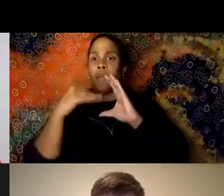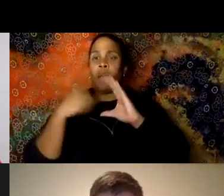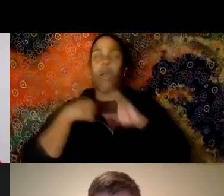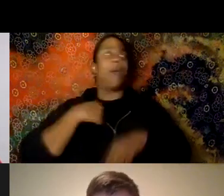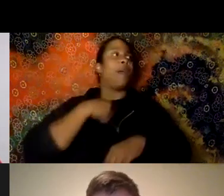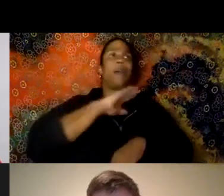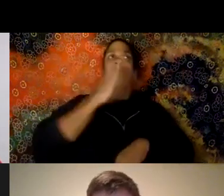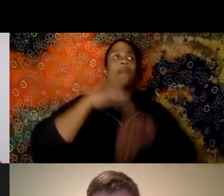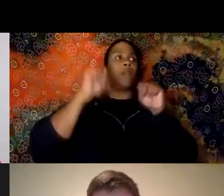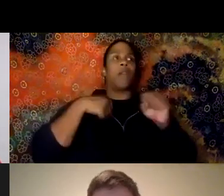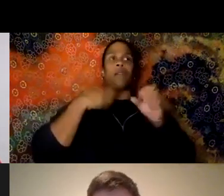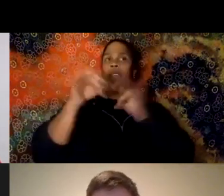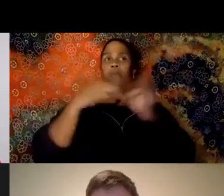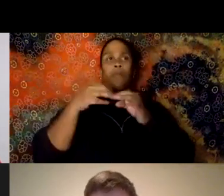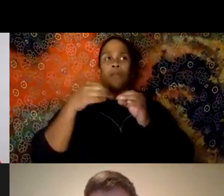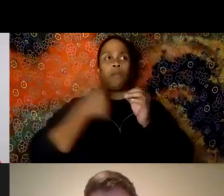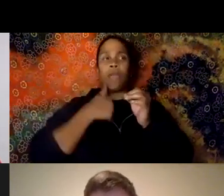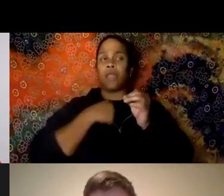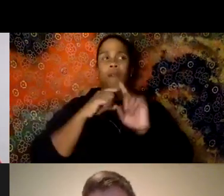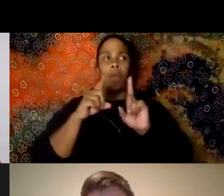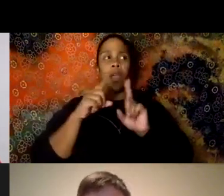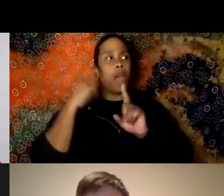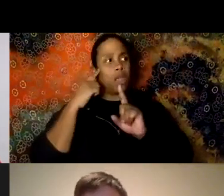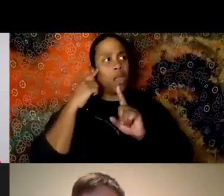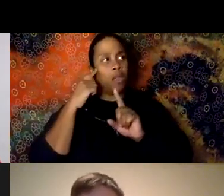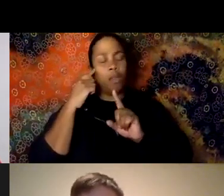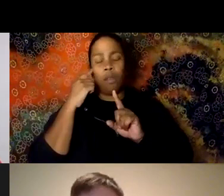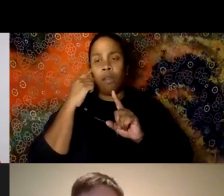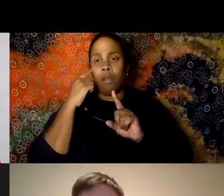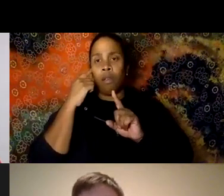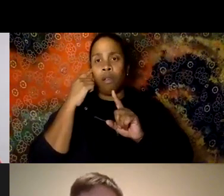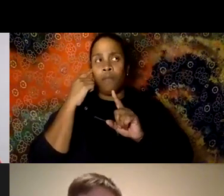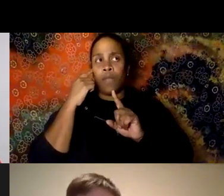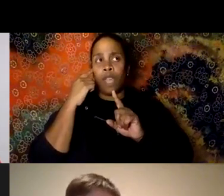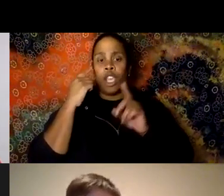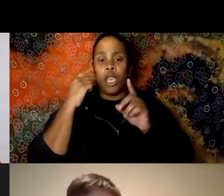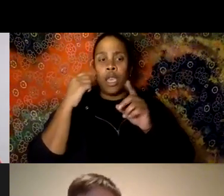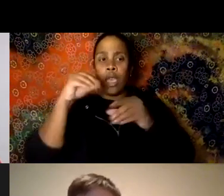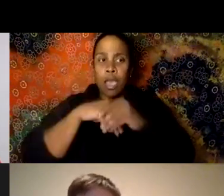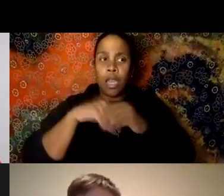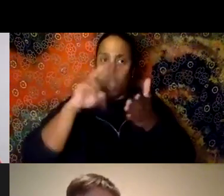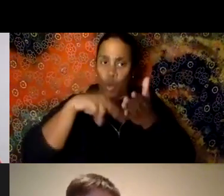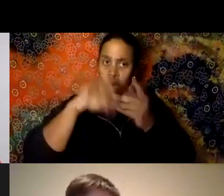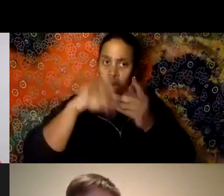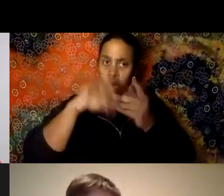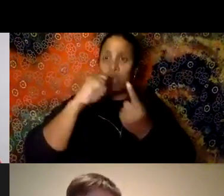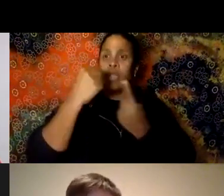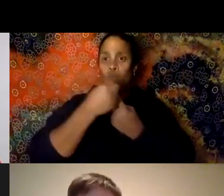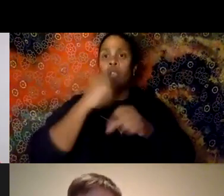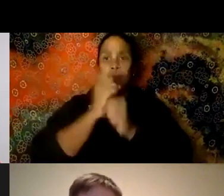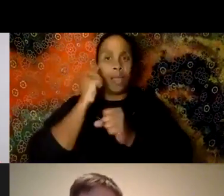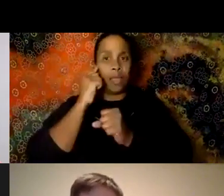kinds of scenarios, but I feel like in a reading situation, it actually makes sense. All right. Bye,